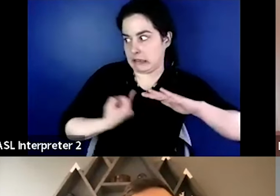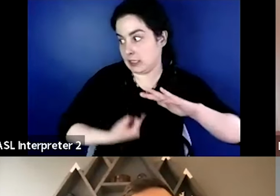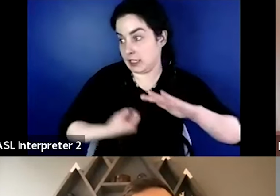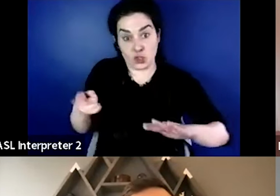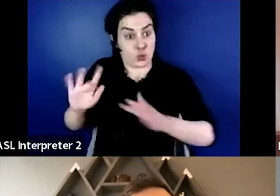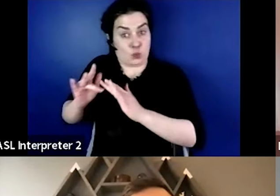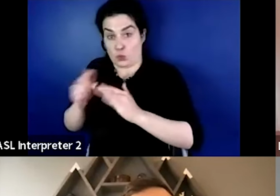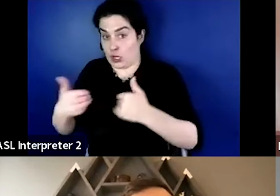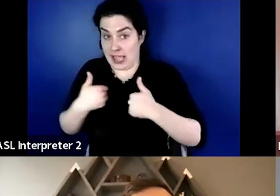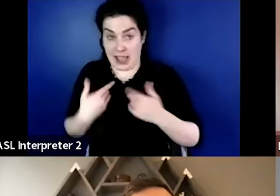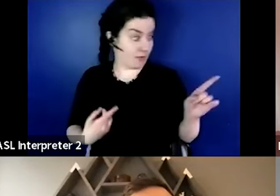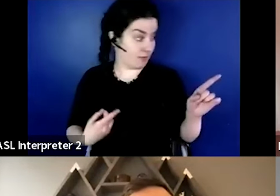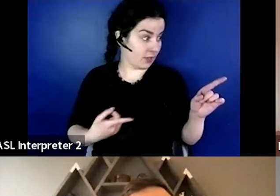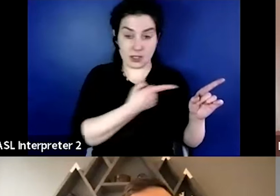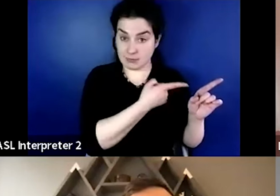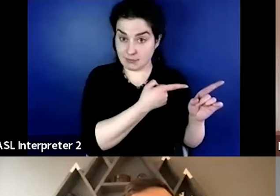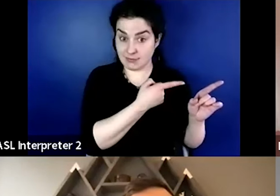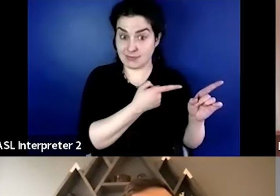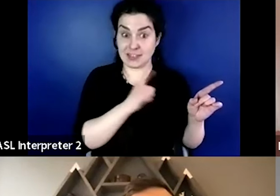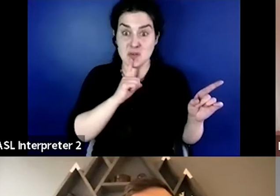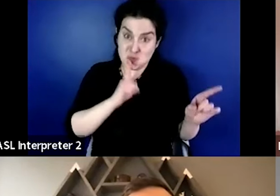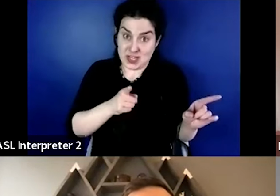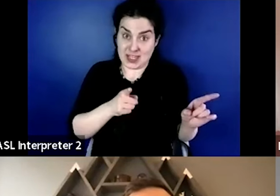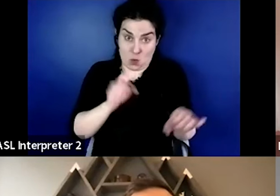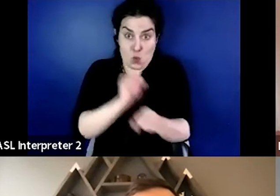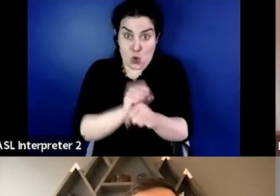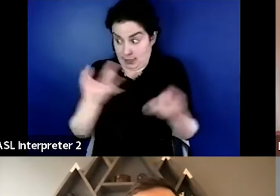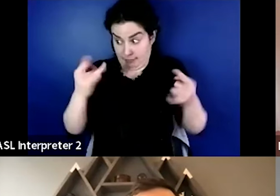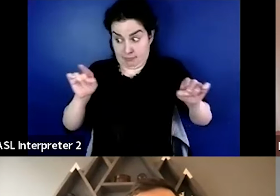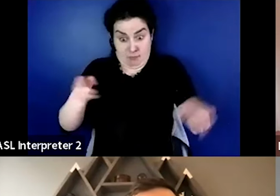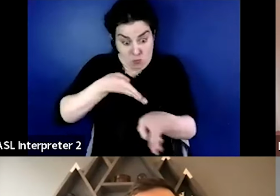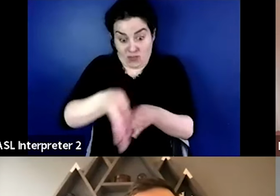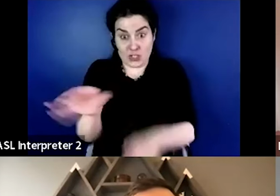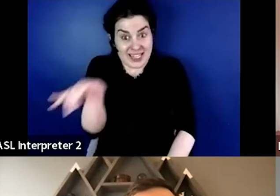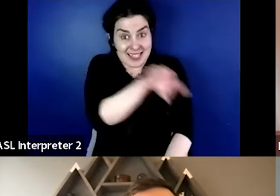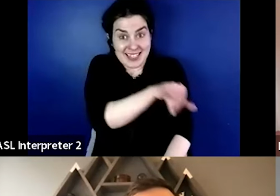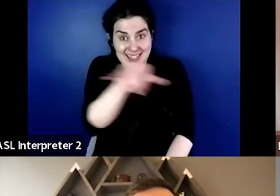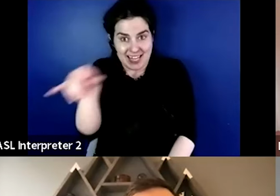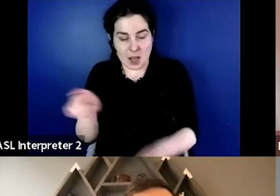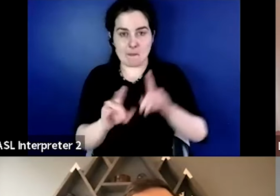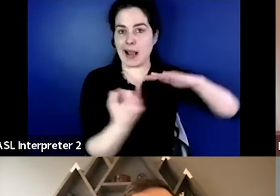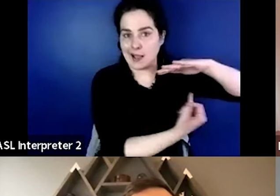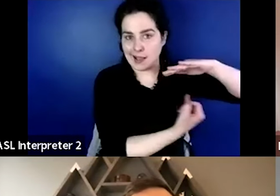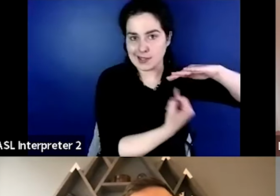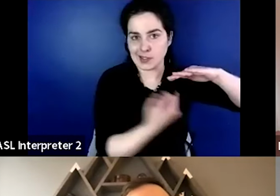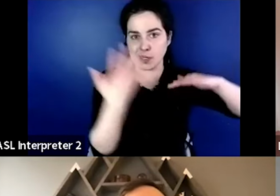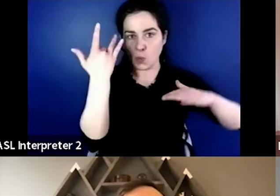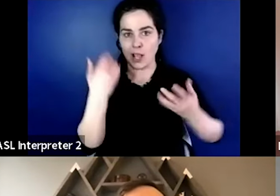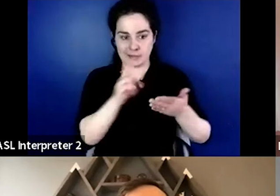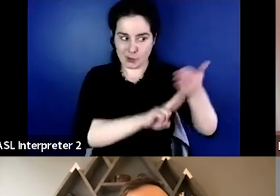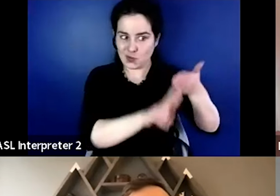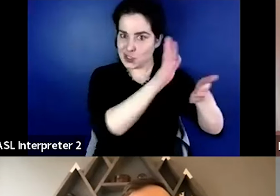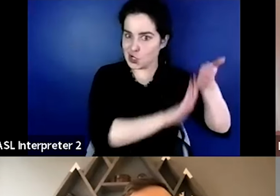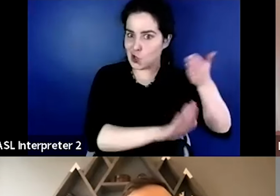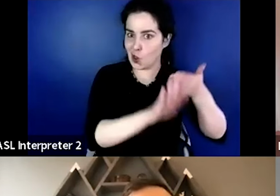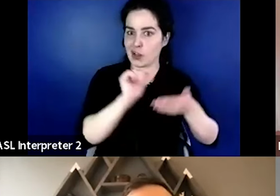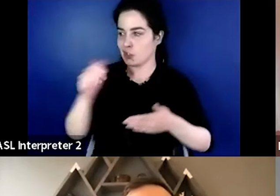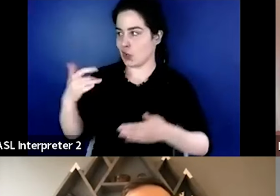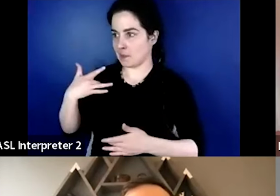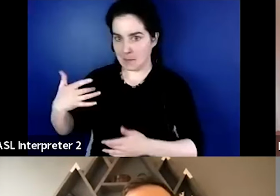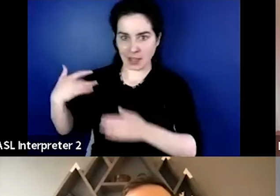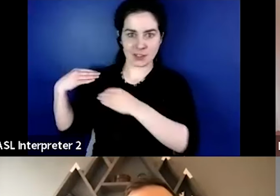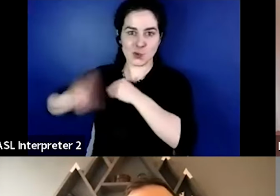those people are real workers in the field and sometimes feel really isolated because they're not part of the traditional networks. And that's what we hear time and time again.